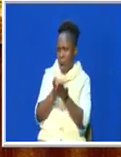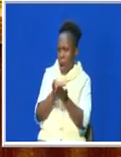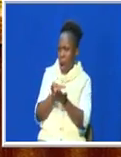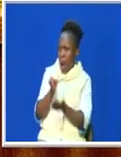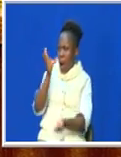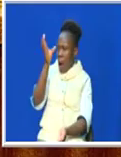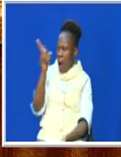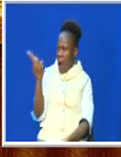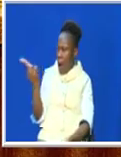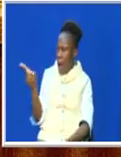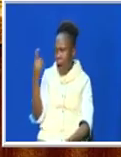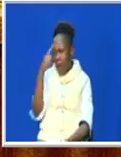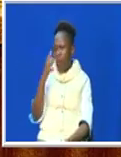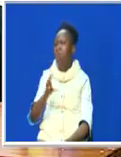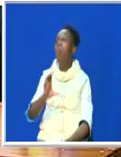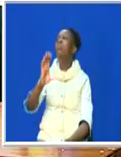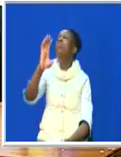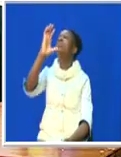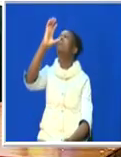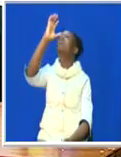for drinking water.